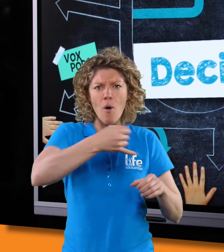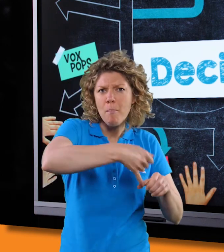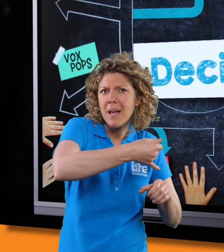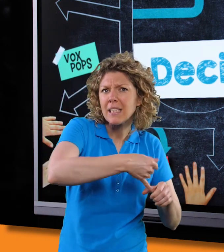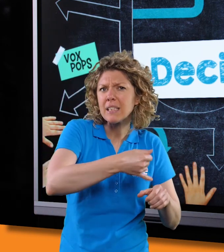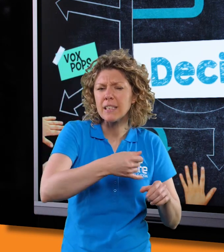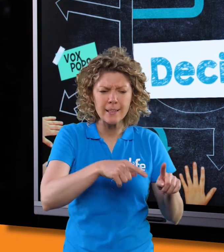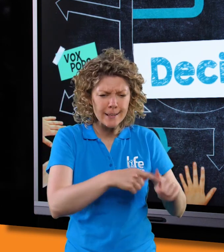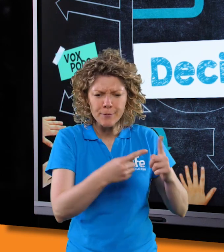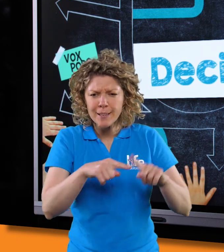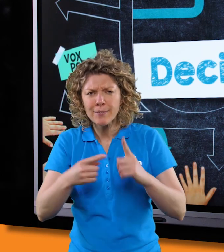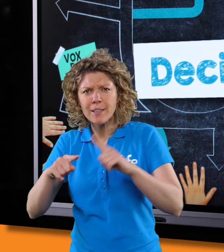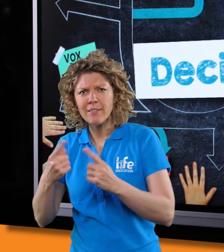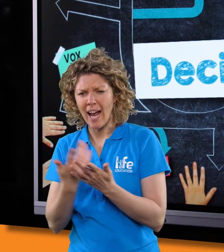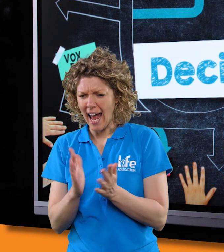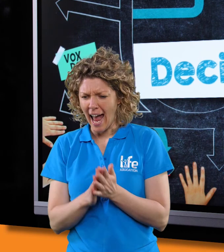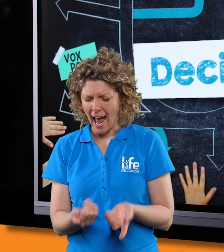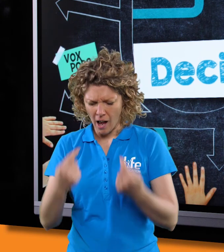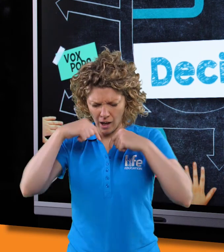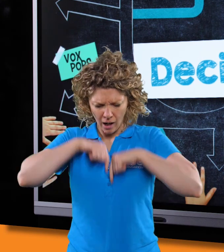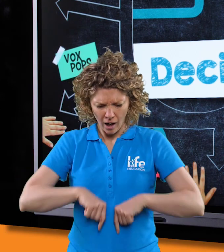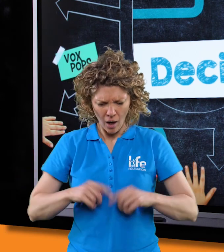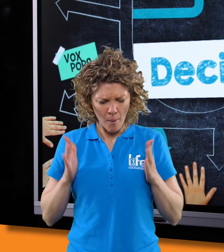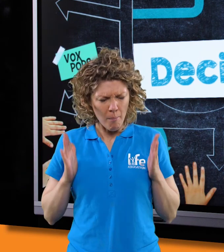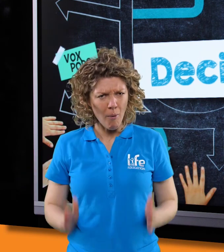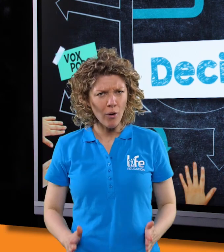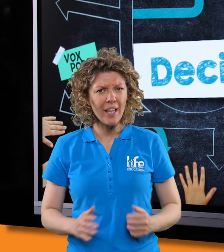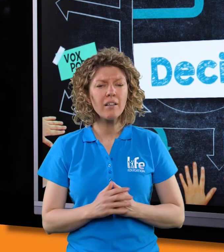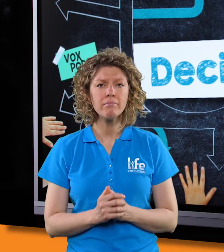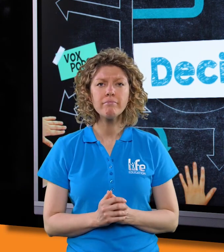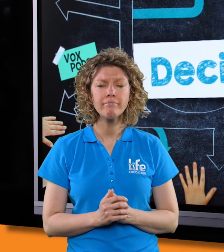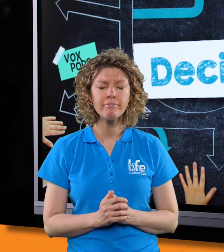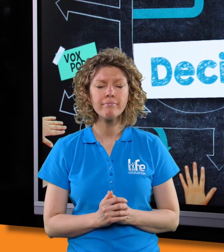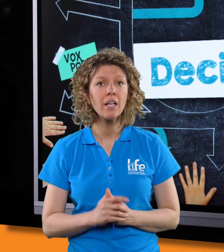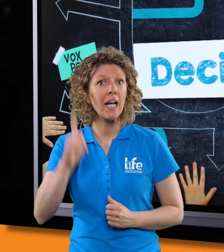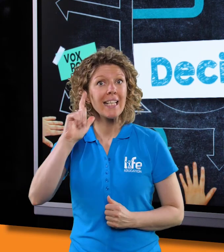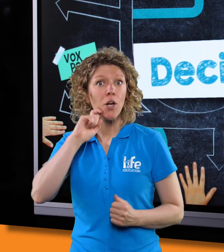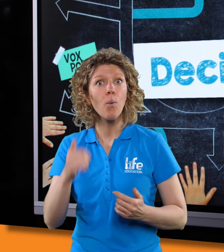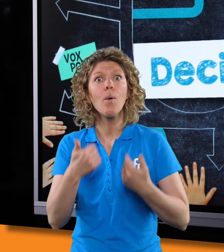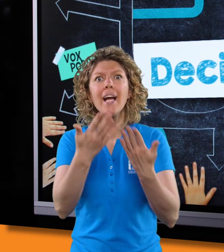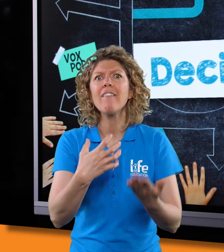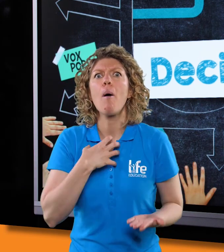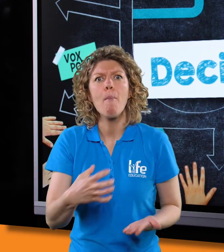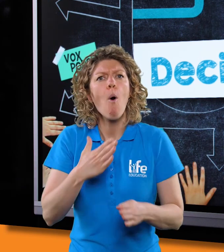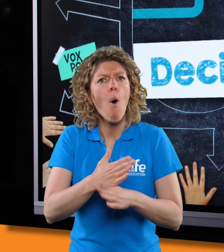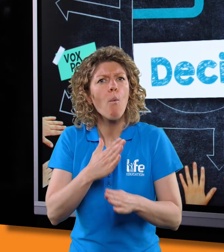the body. To continue your learning, your teacher is going to assign you some independent learning tasks.